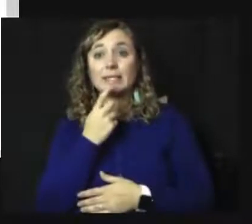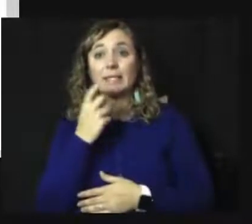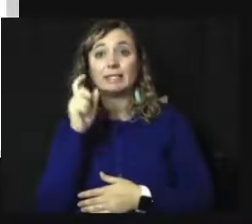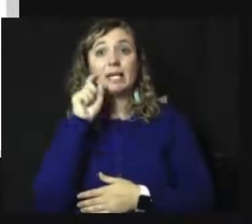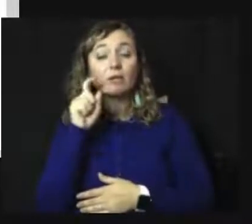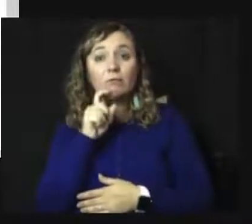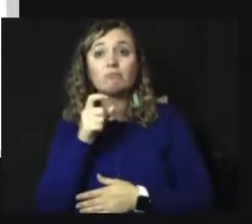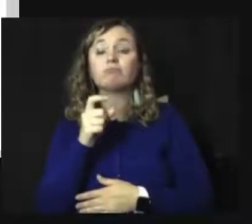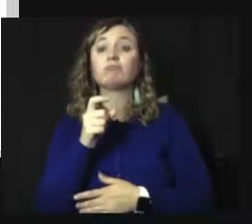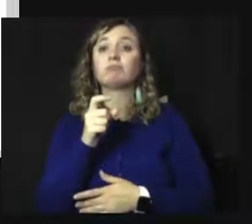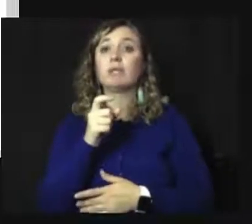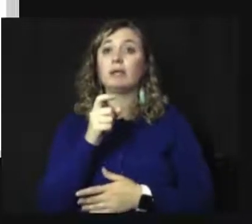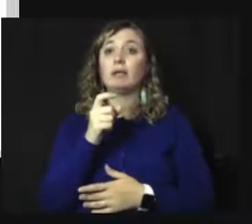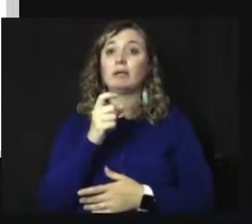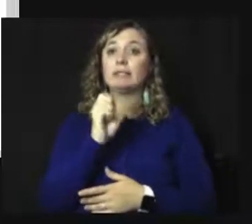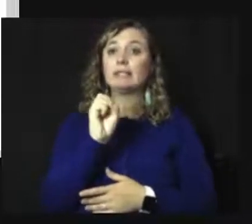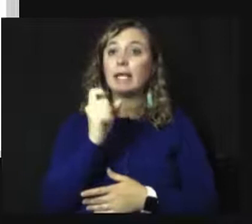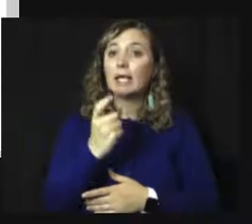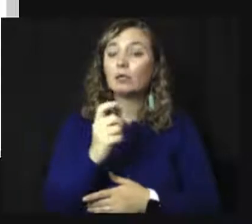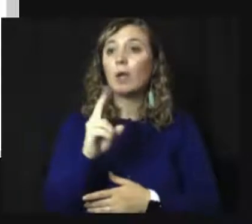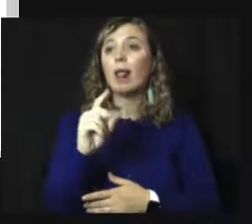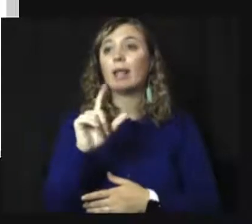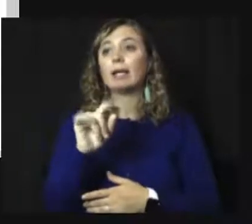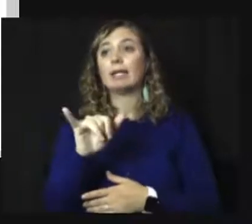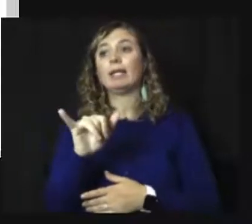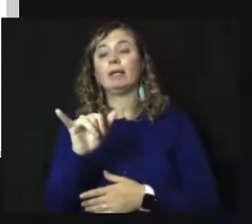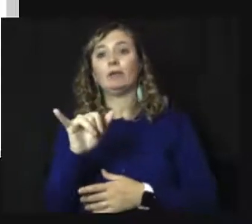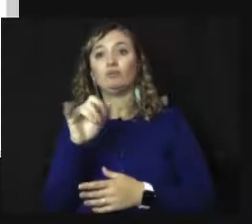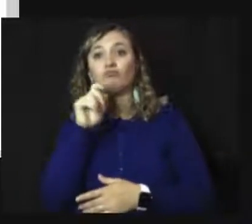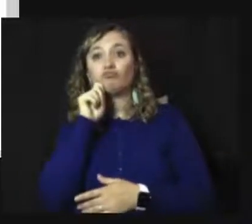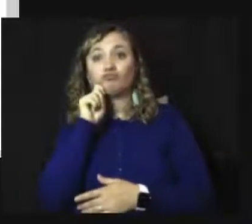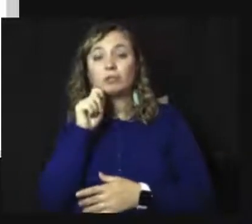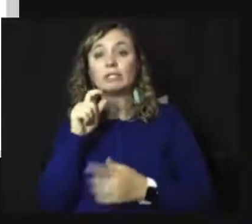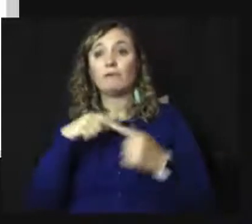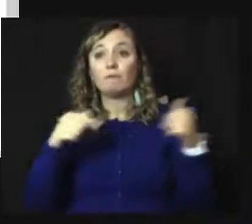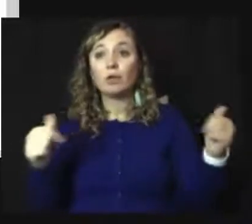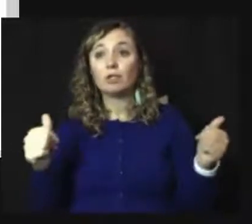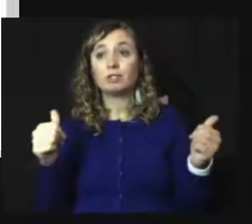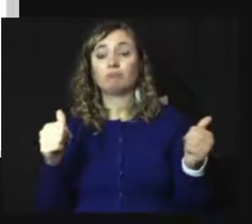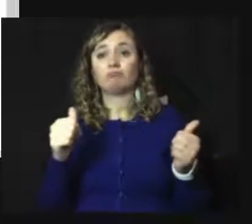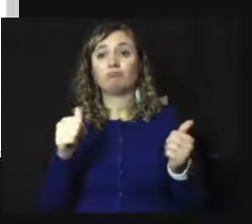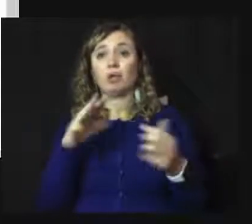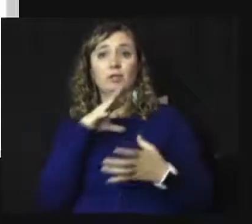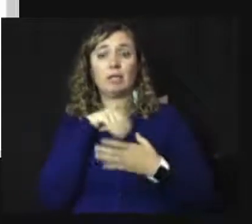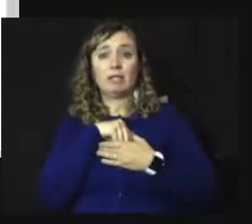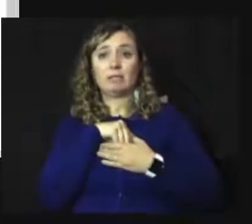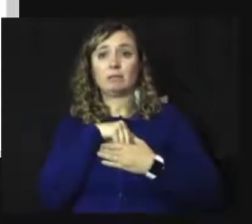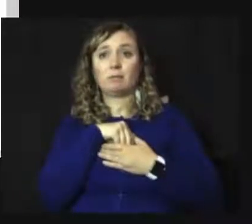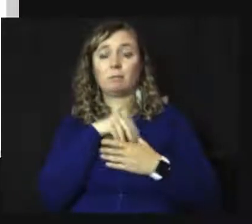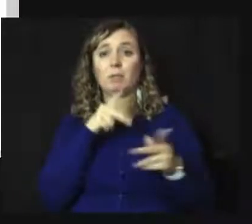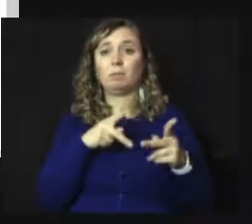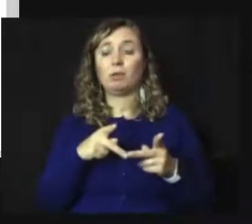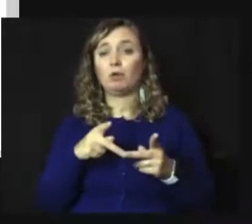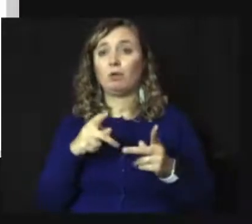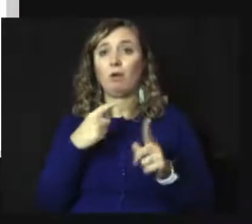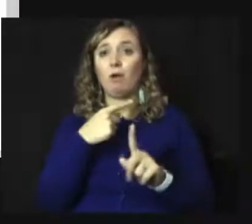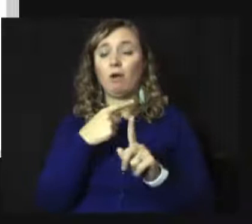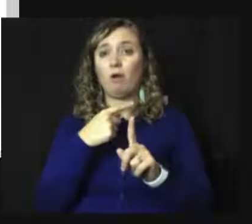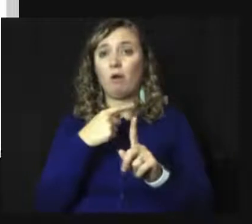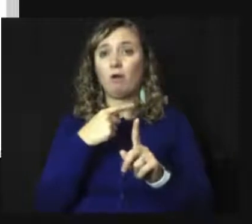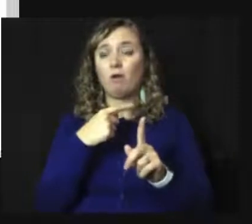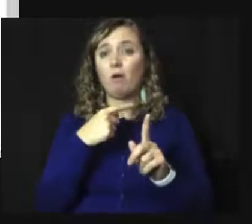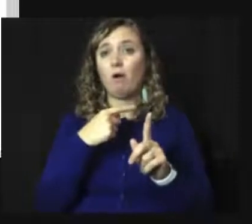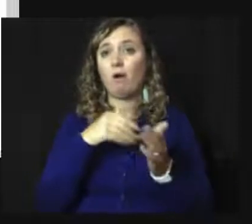racial diversity. Autistic people are more likely to be LGBTQIA plus than